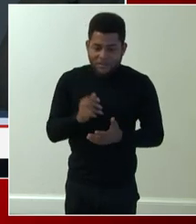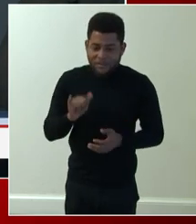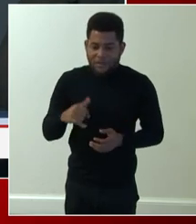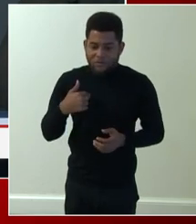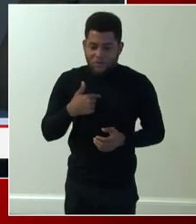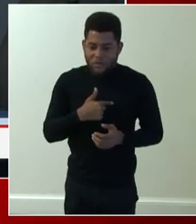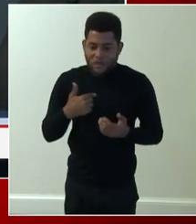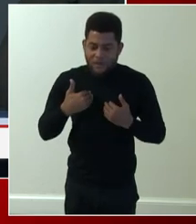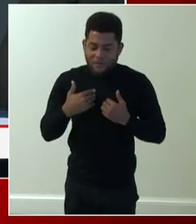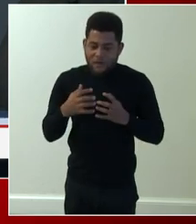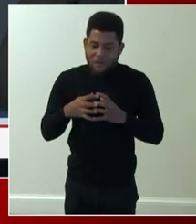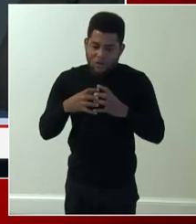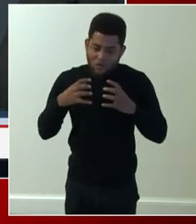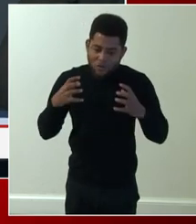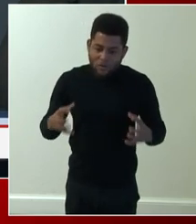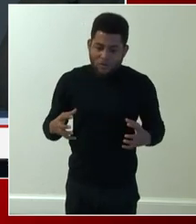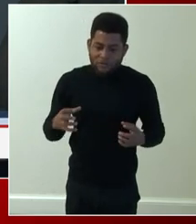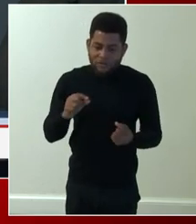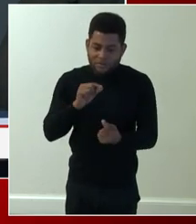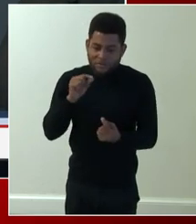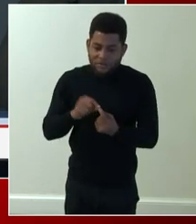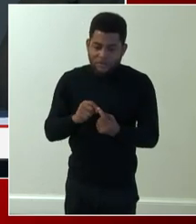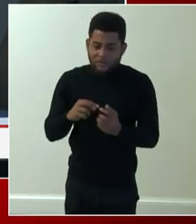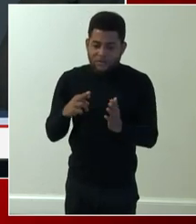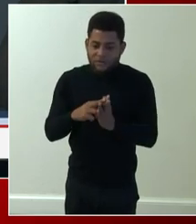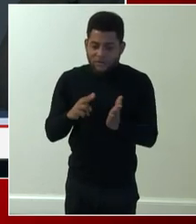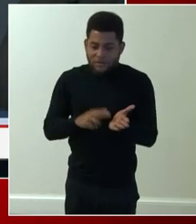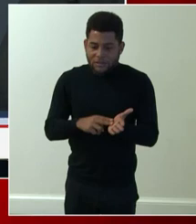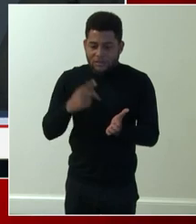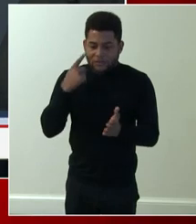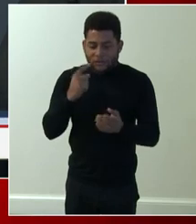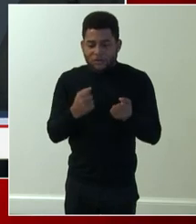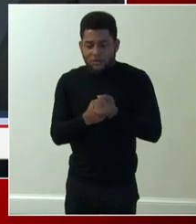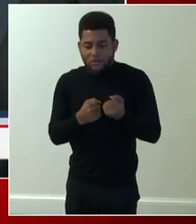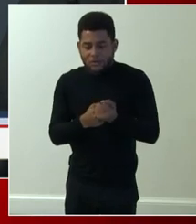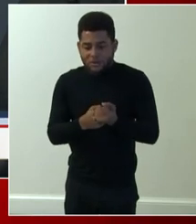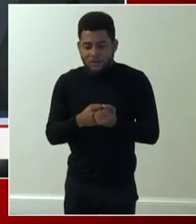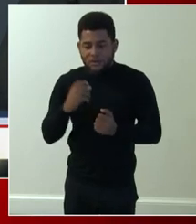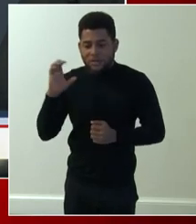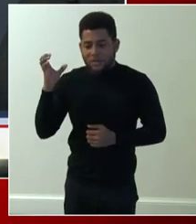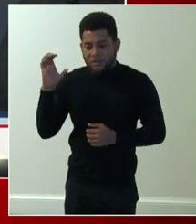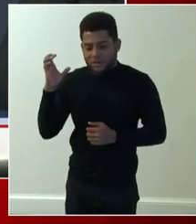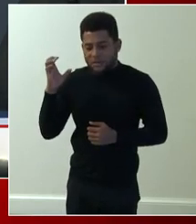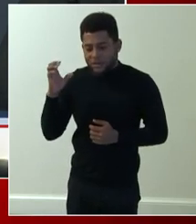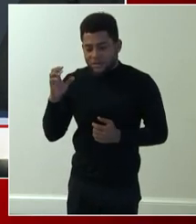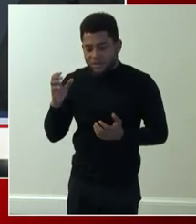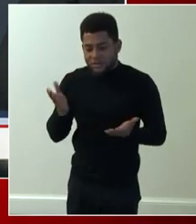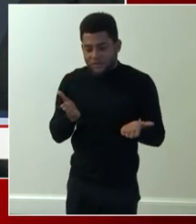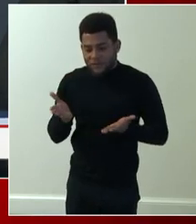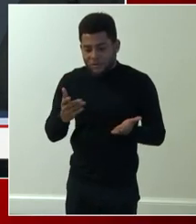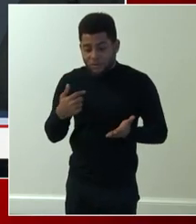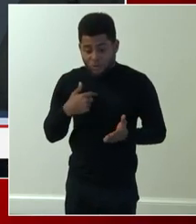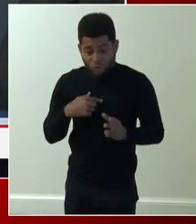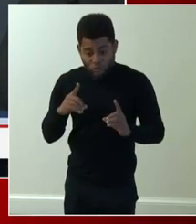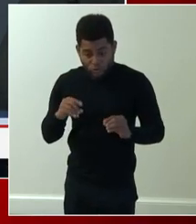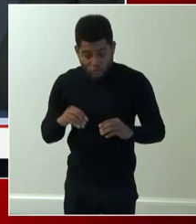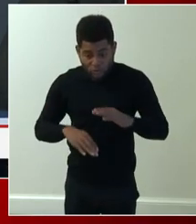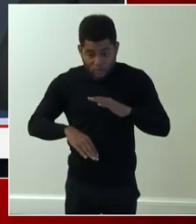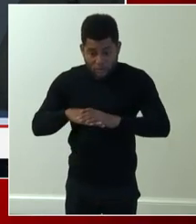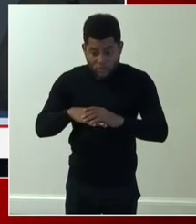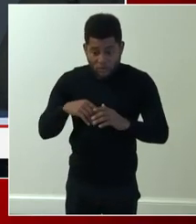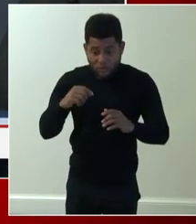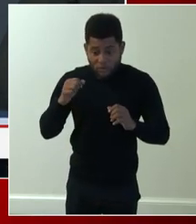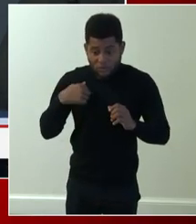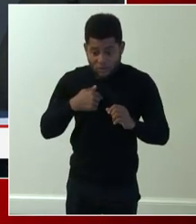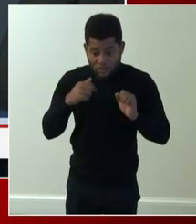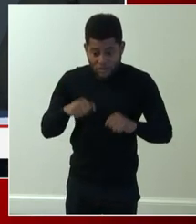significant contract for supplementary ambulance services out of AMR. So when we do reach a point where we have to turn ambulances off,